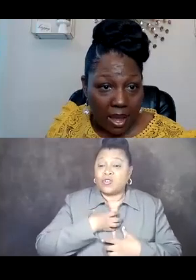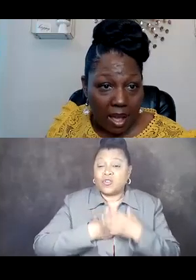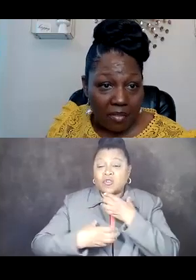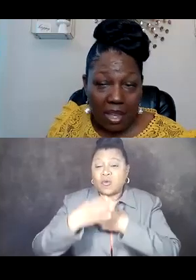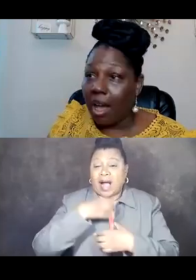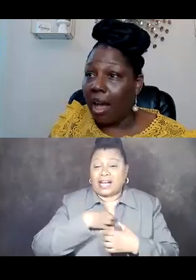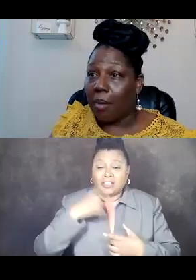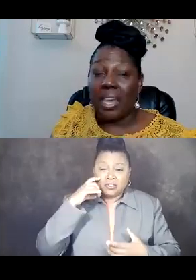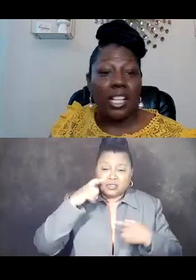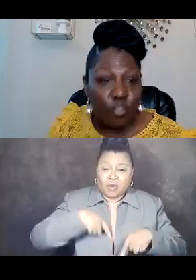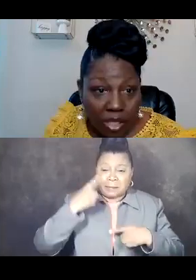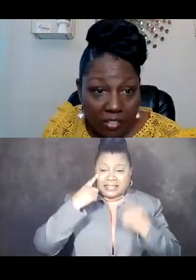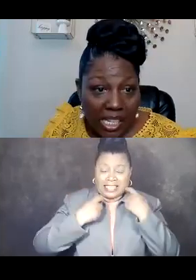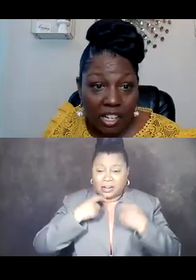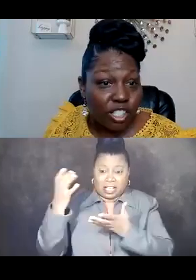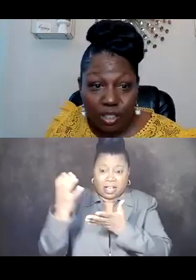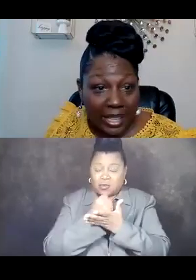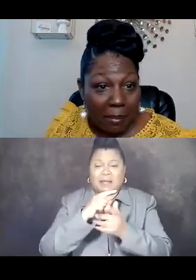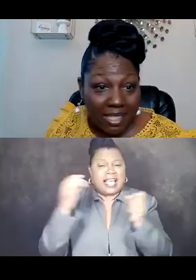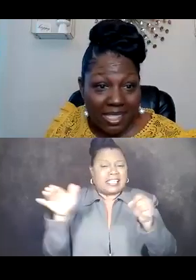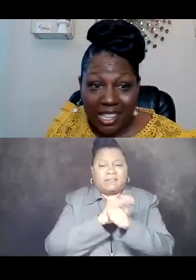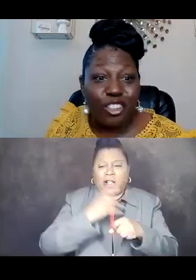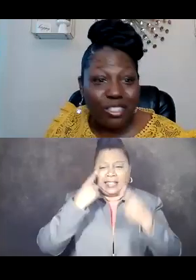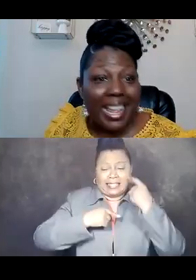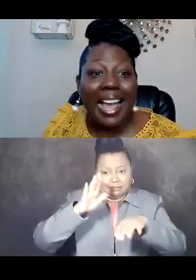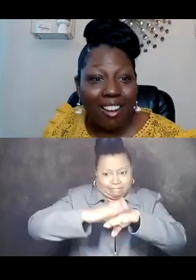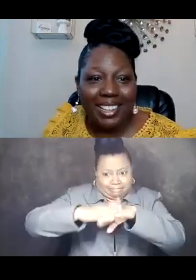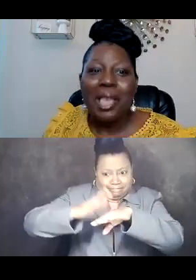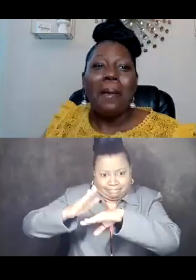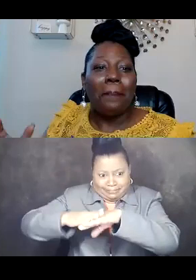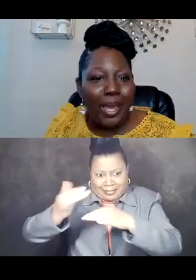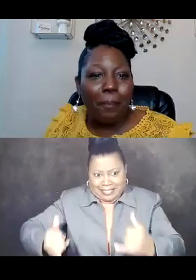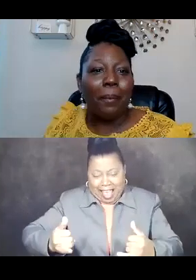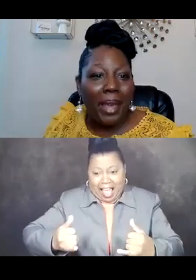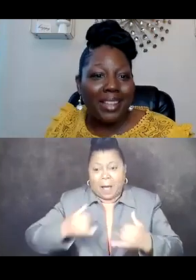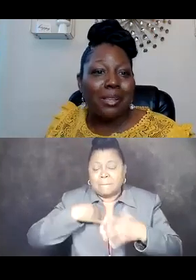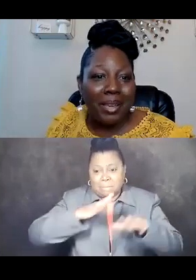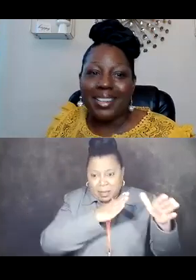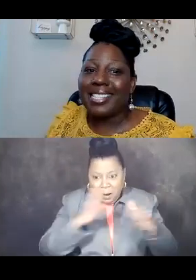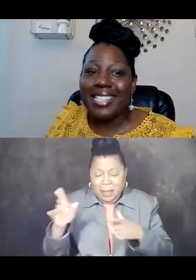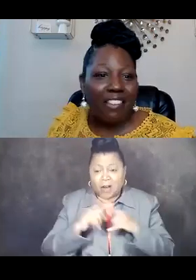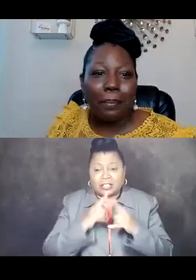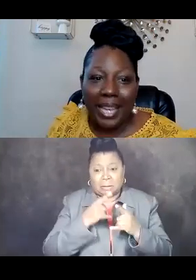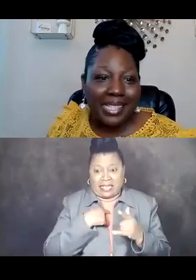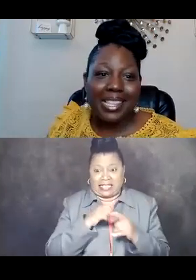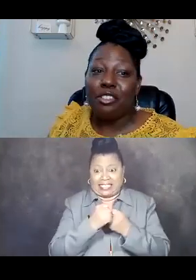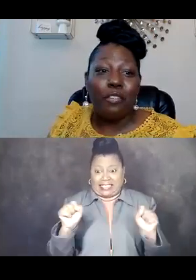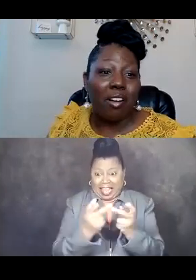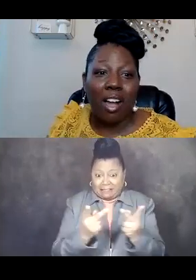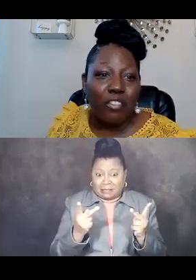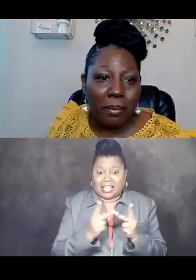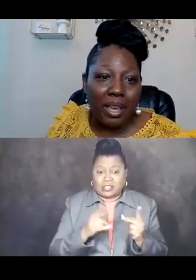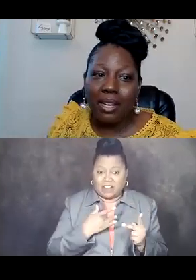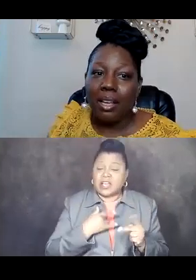and Triumph. It's full of tears. So let me just tell you now, be prepared to be in a safe place that you